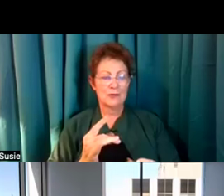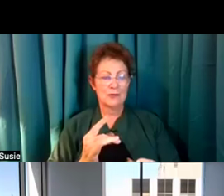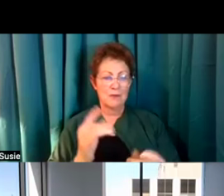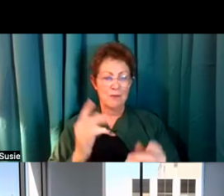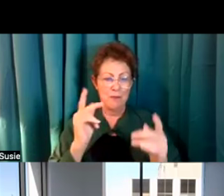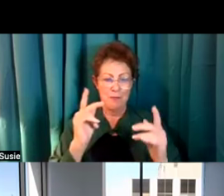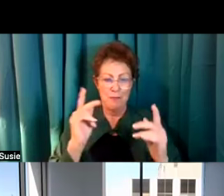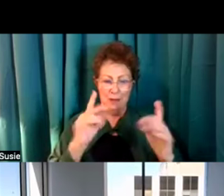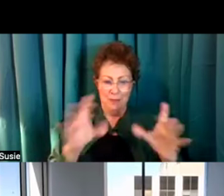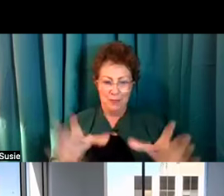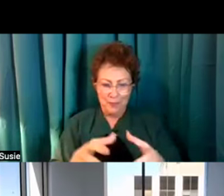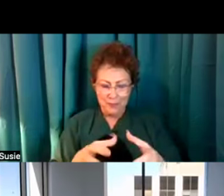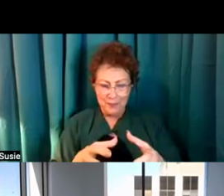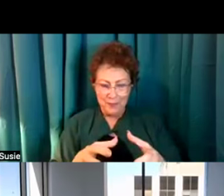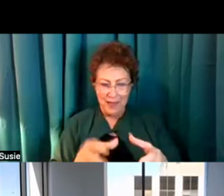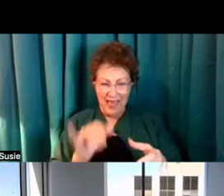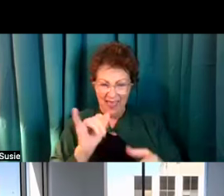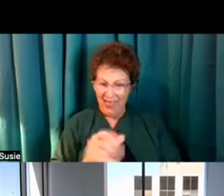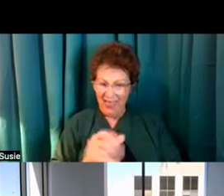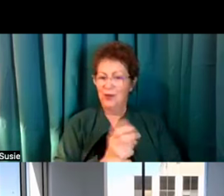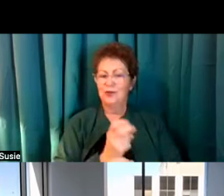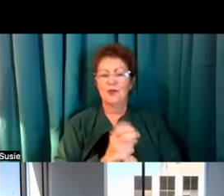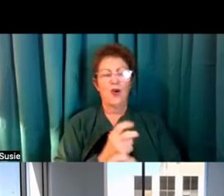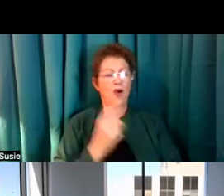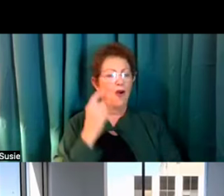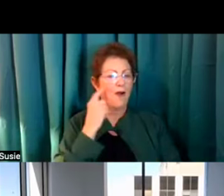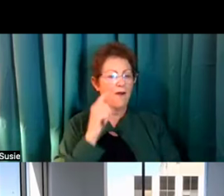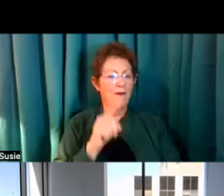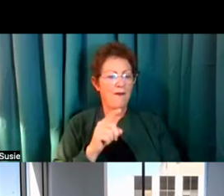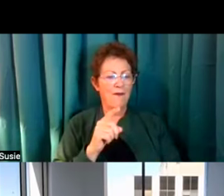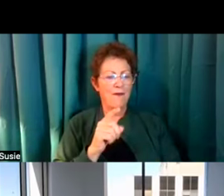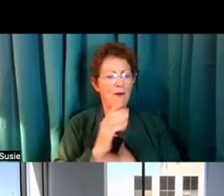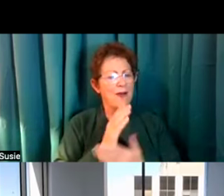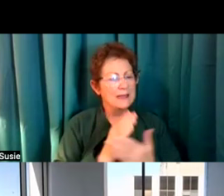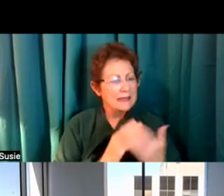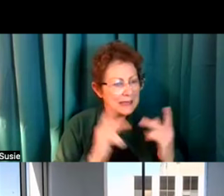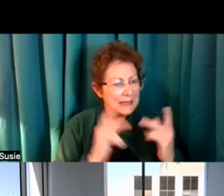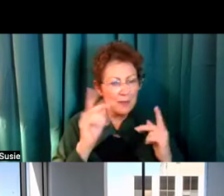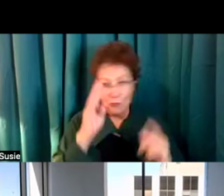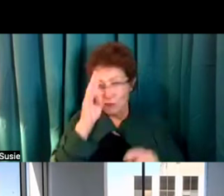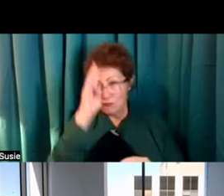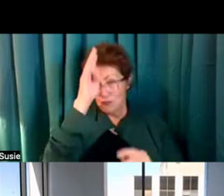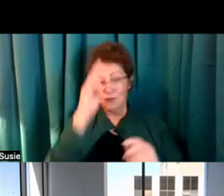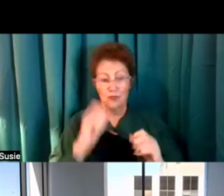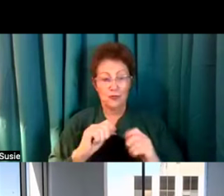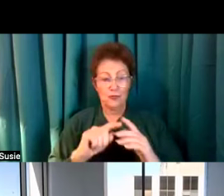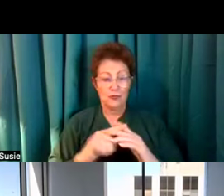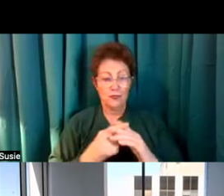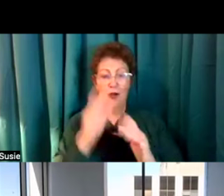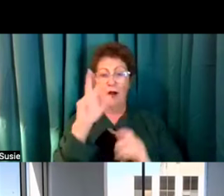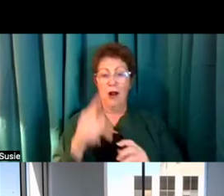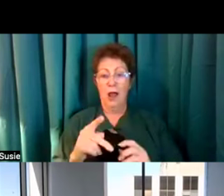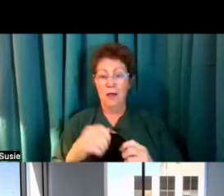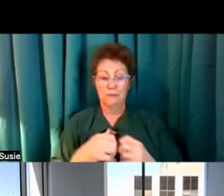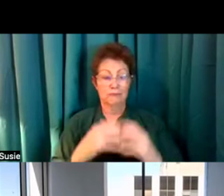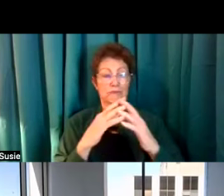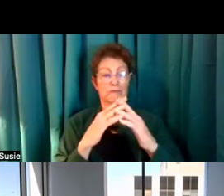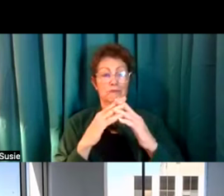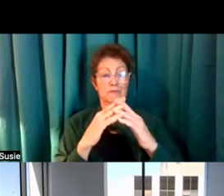sometimes those are hard for especially founders who are essentially creating a startup to kind of deal